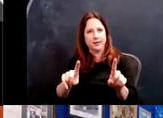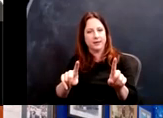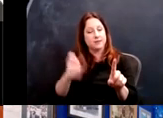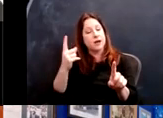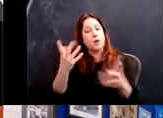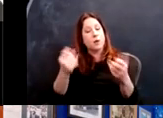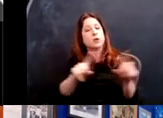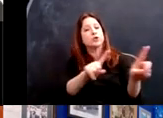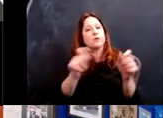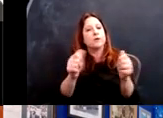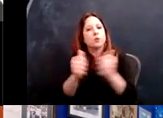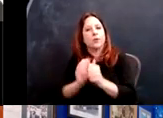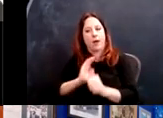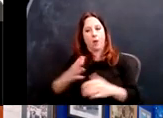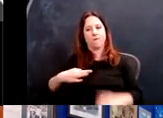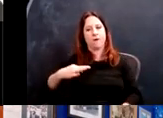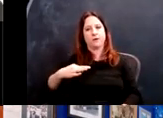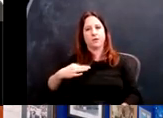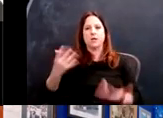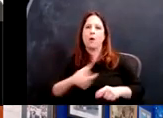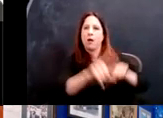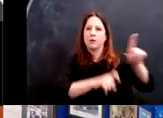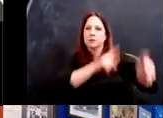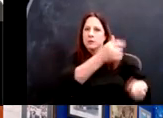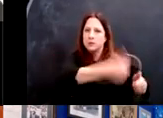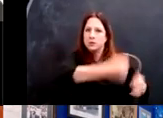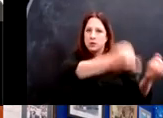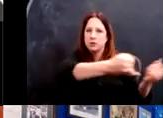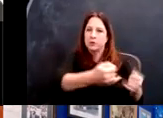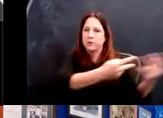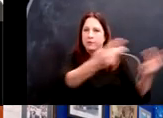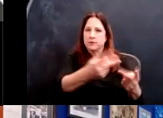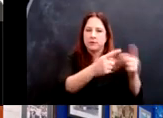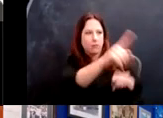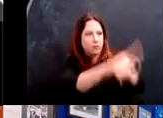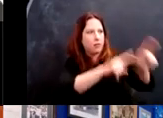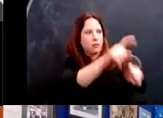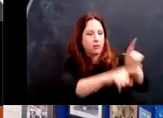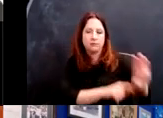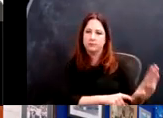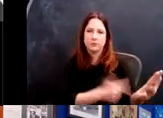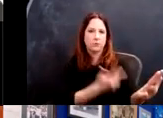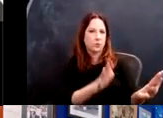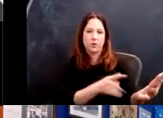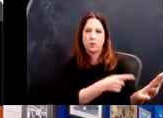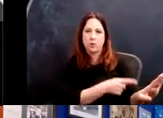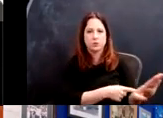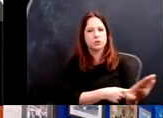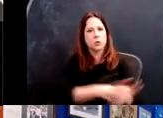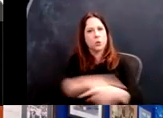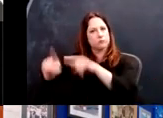with our volunteers, you know, so we're not asking everybody that is just visiting the center to do a